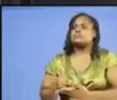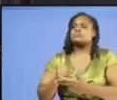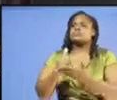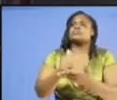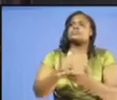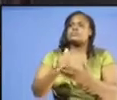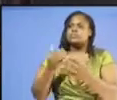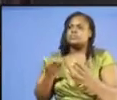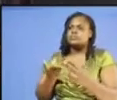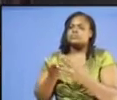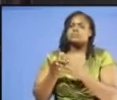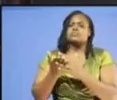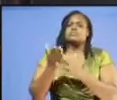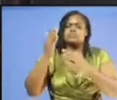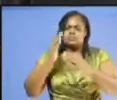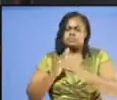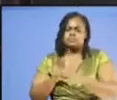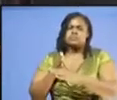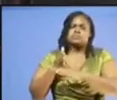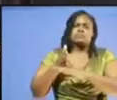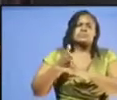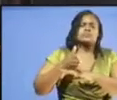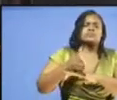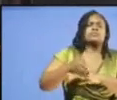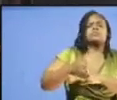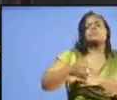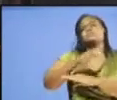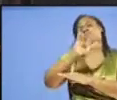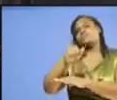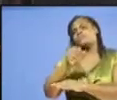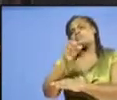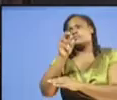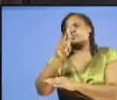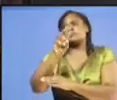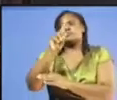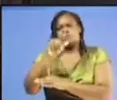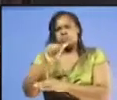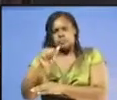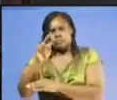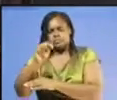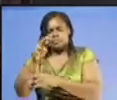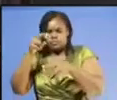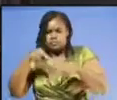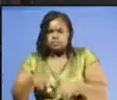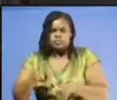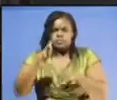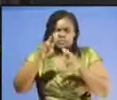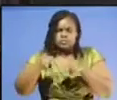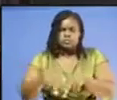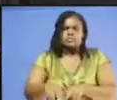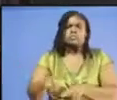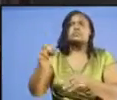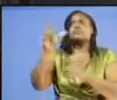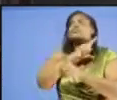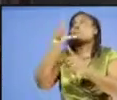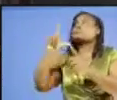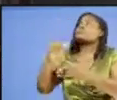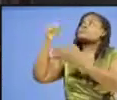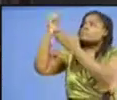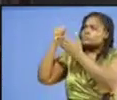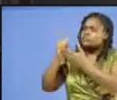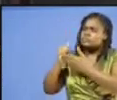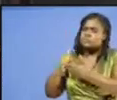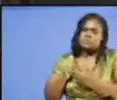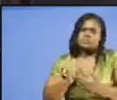from besetting sin to hither yet unknown victory. He'll help you cross over.